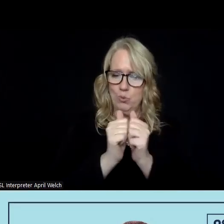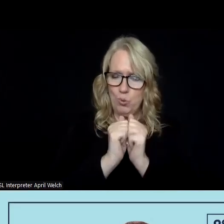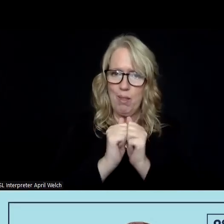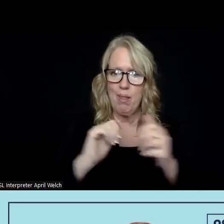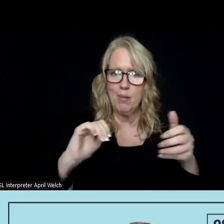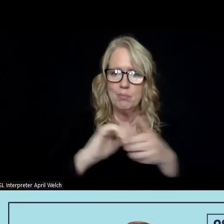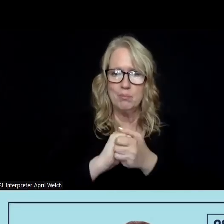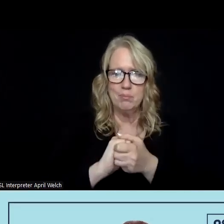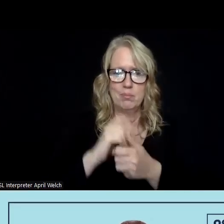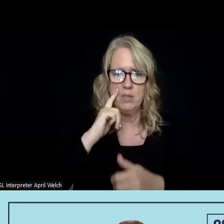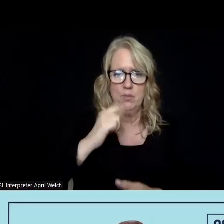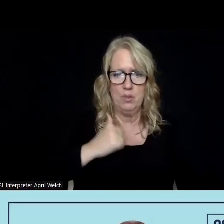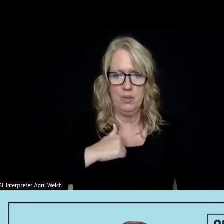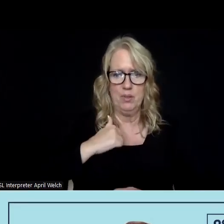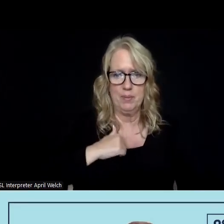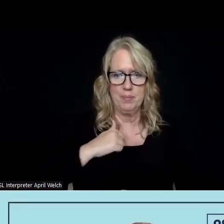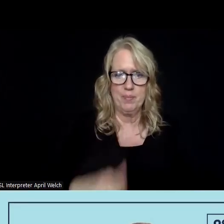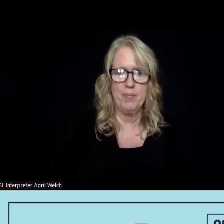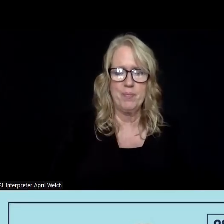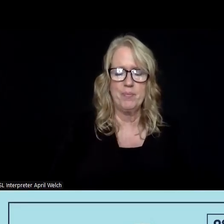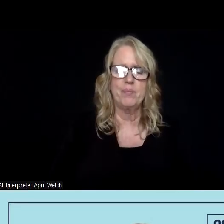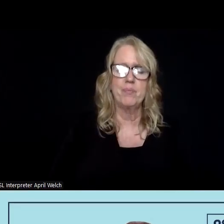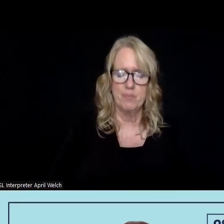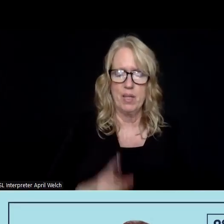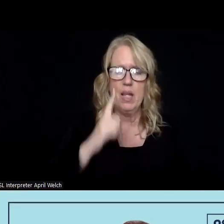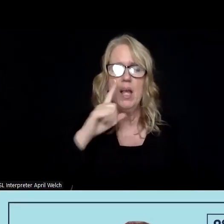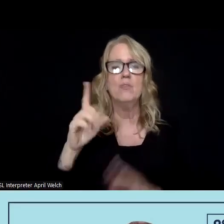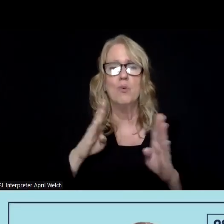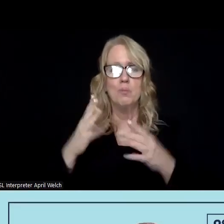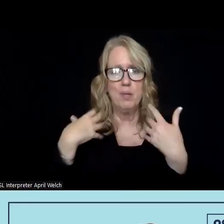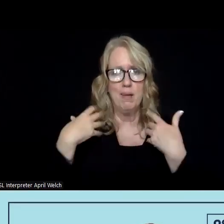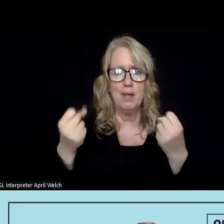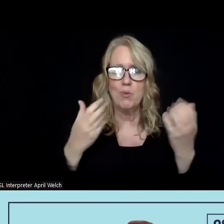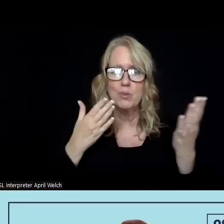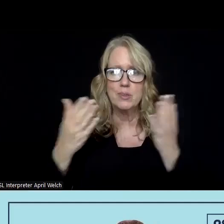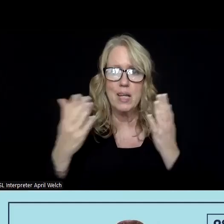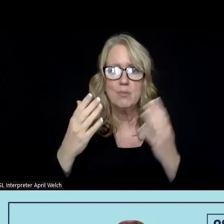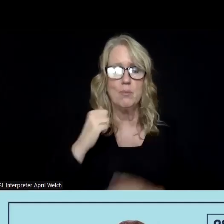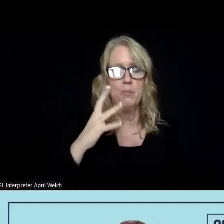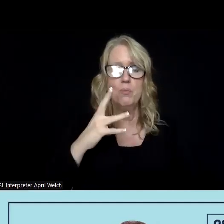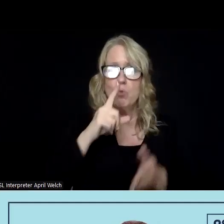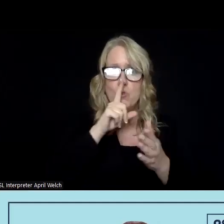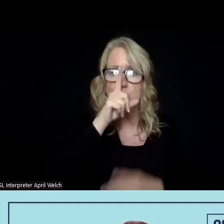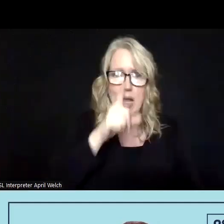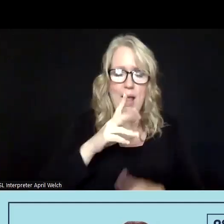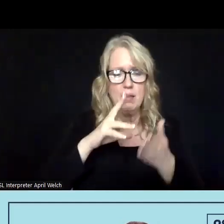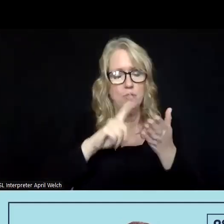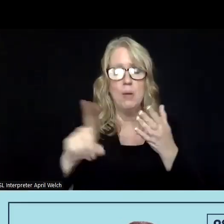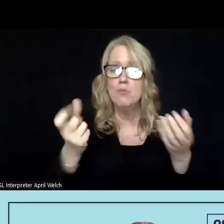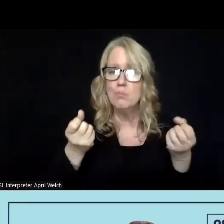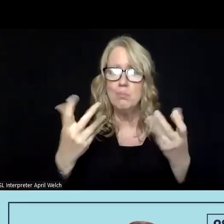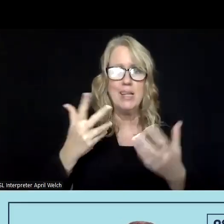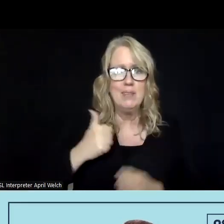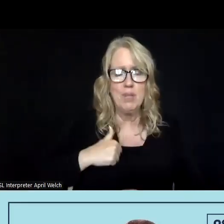the veterans element as well as the behavioral health services, with reality checks in mind that many veterans